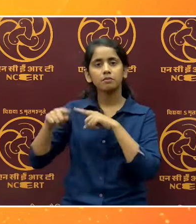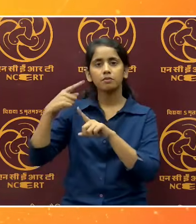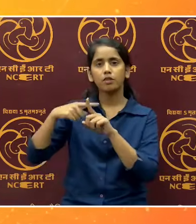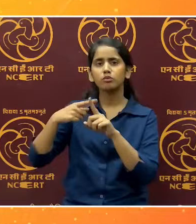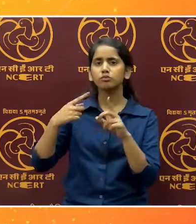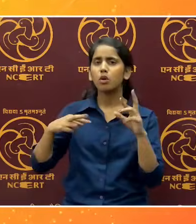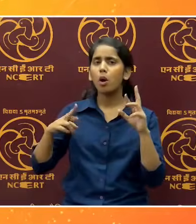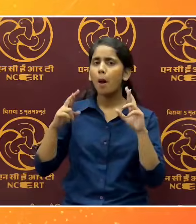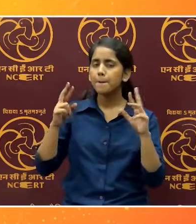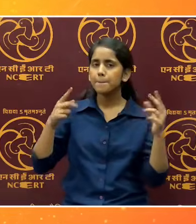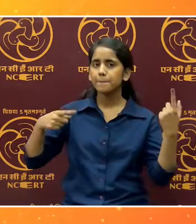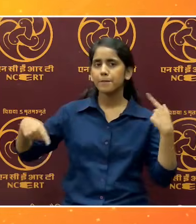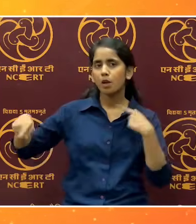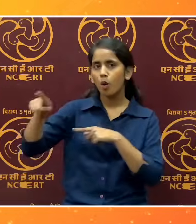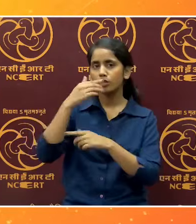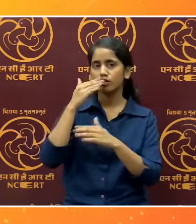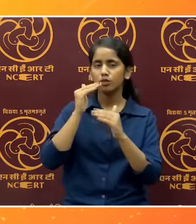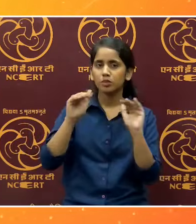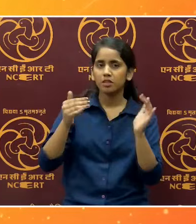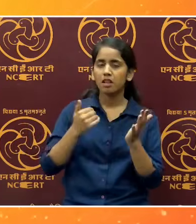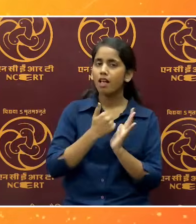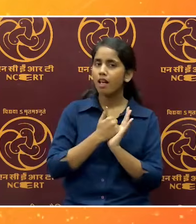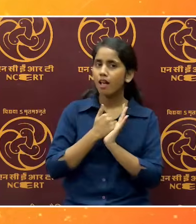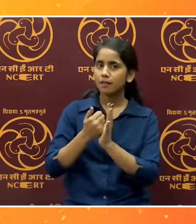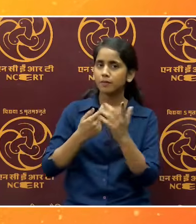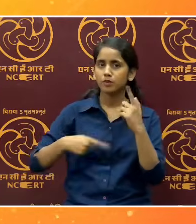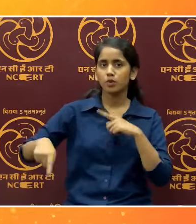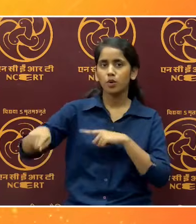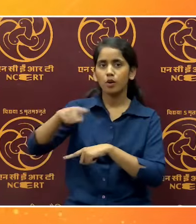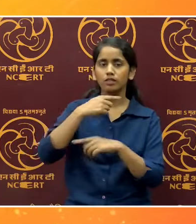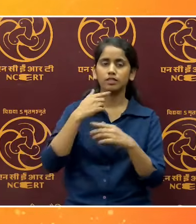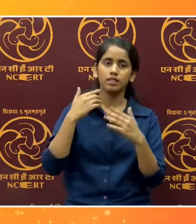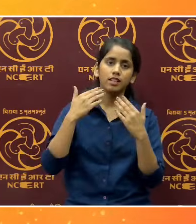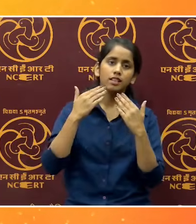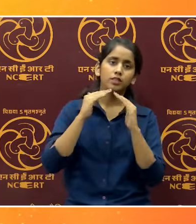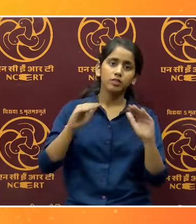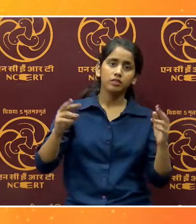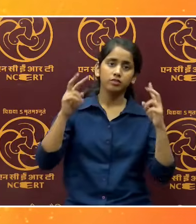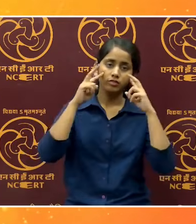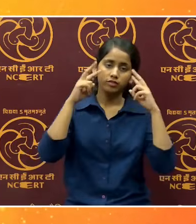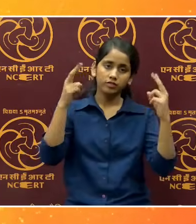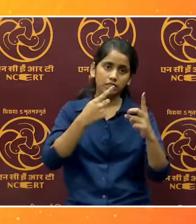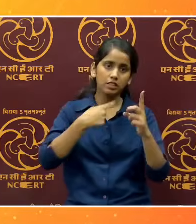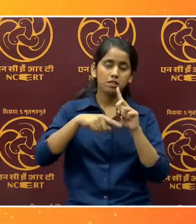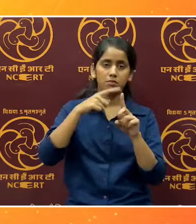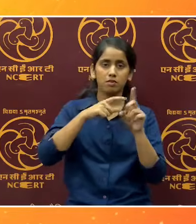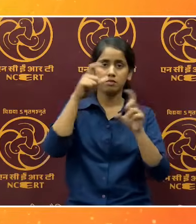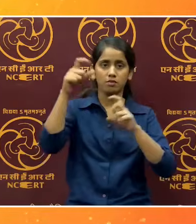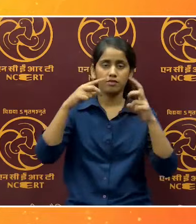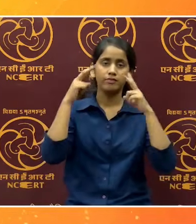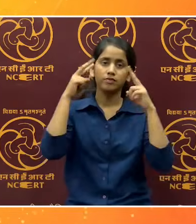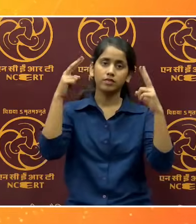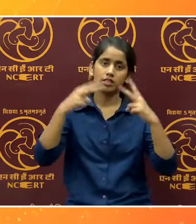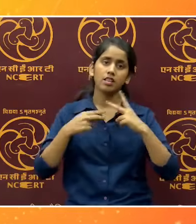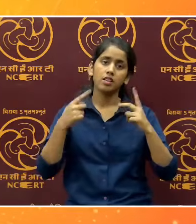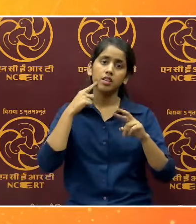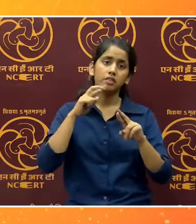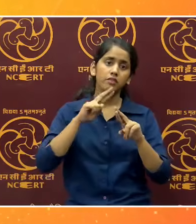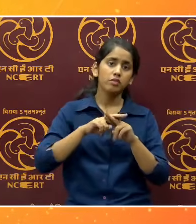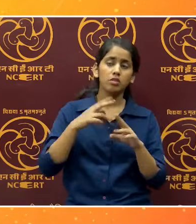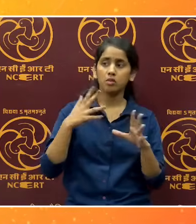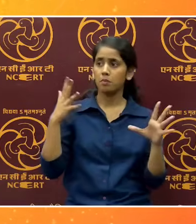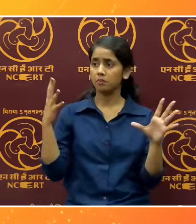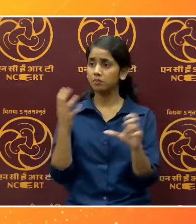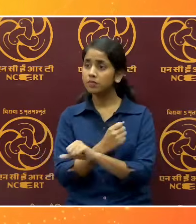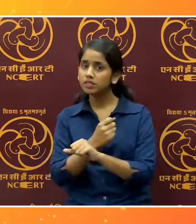think that was really helpful. So, thank you to all the children, to all the viewers for being with us today. If in case you have missed watching